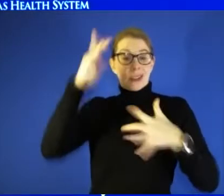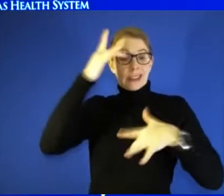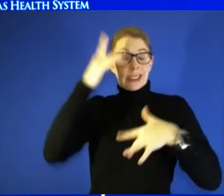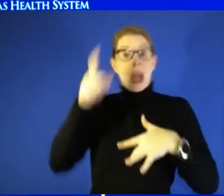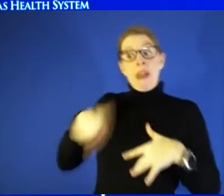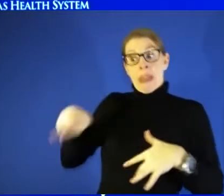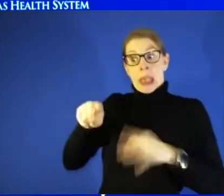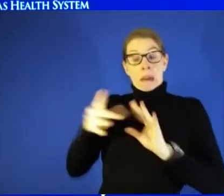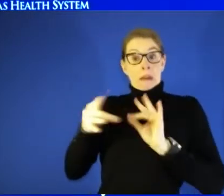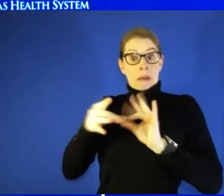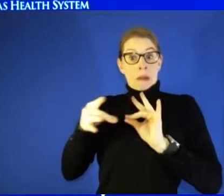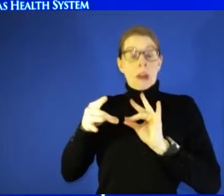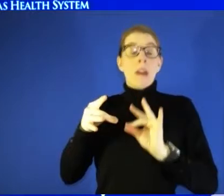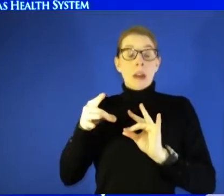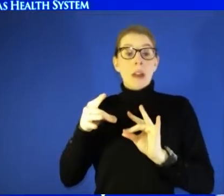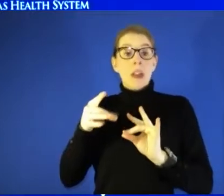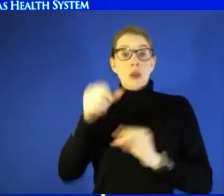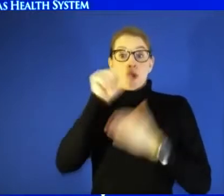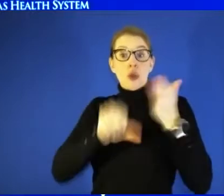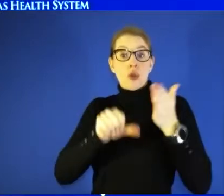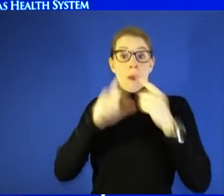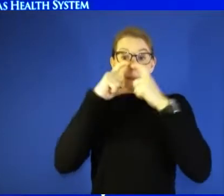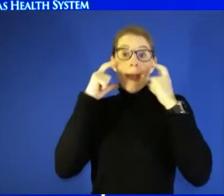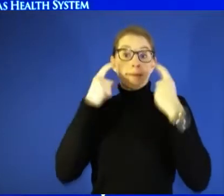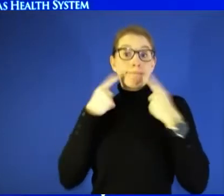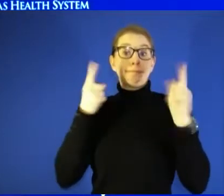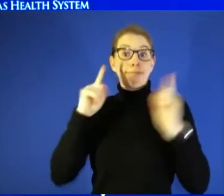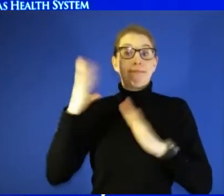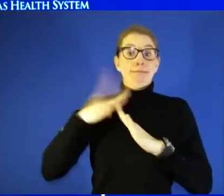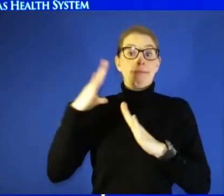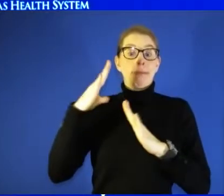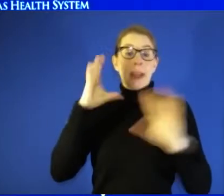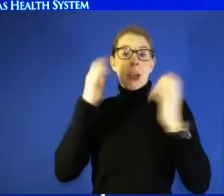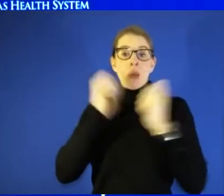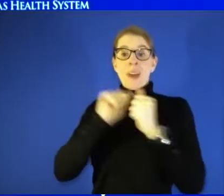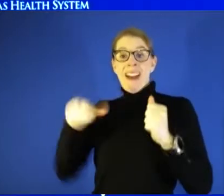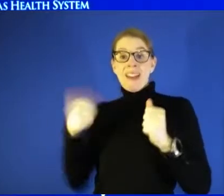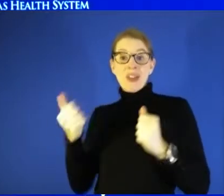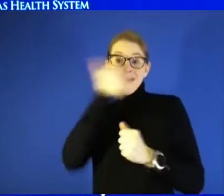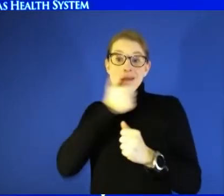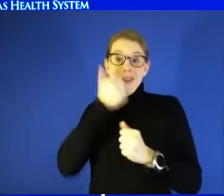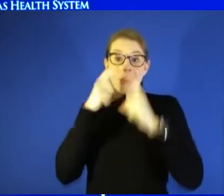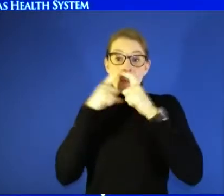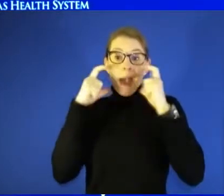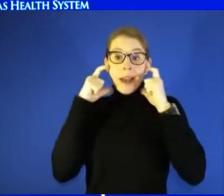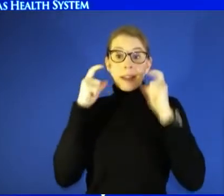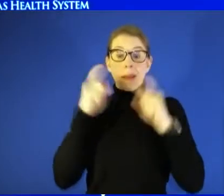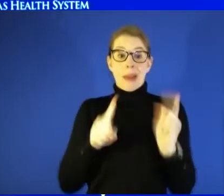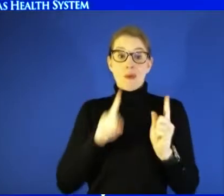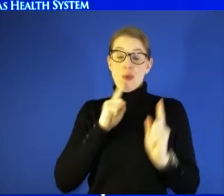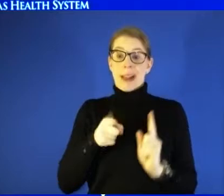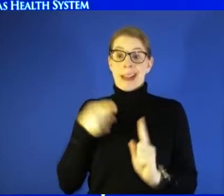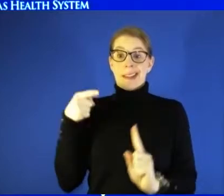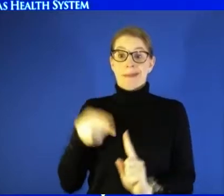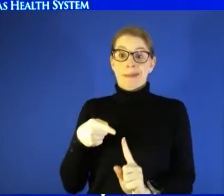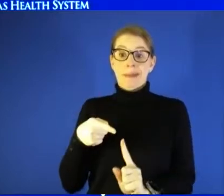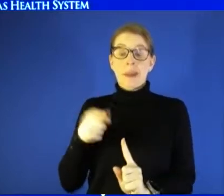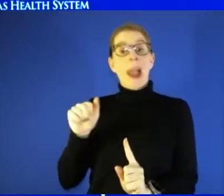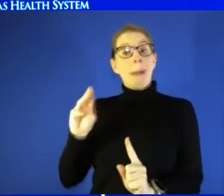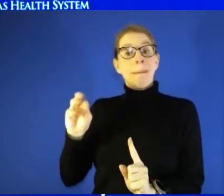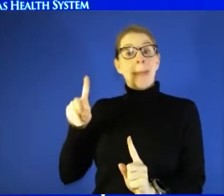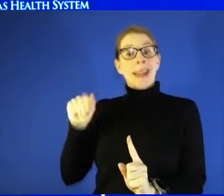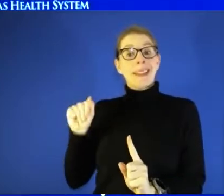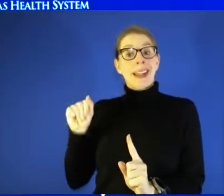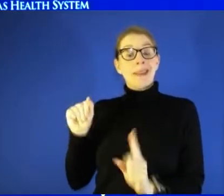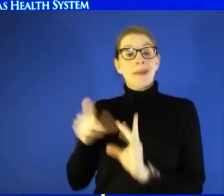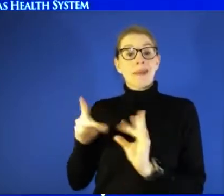that the surgical mask did work the best as compared to other cloth masks. But to the point that Amanda did make, you know, it has